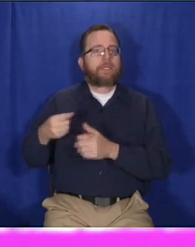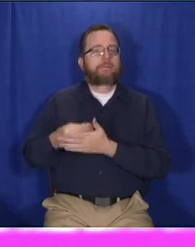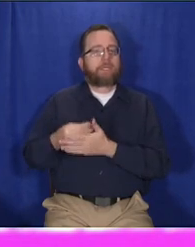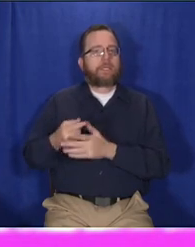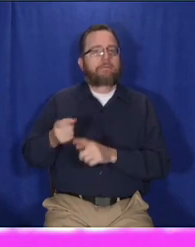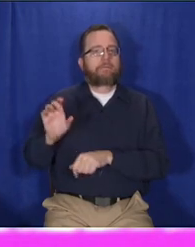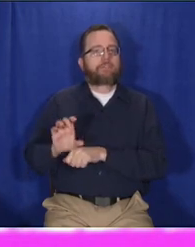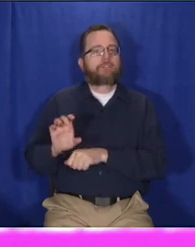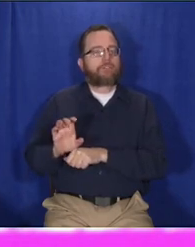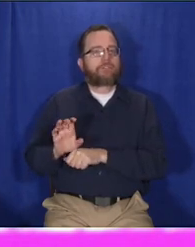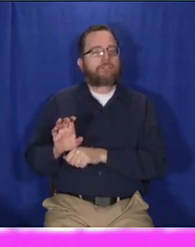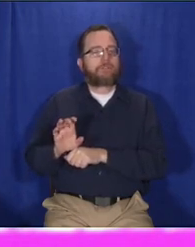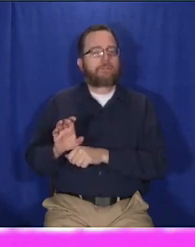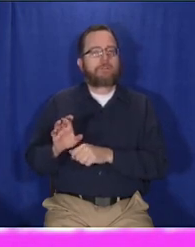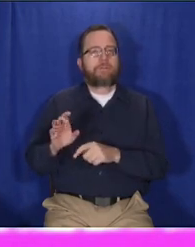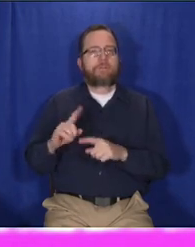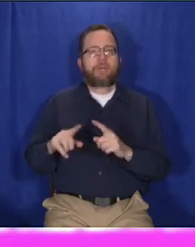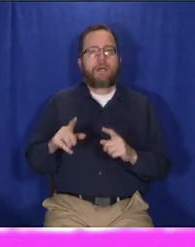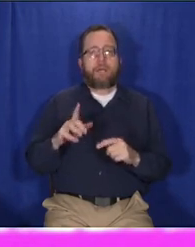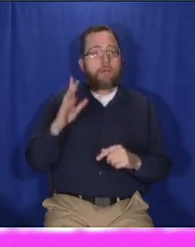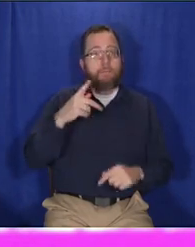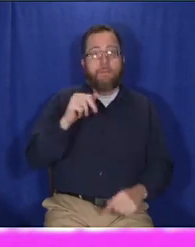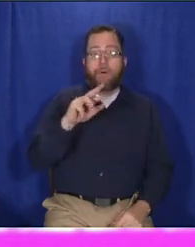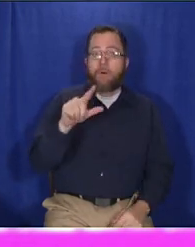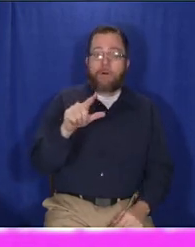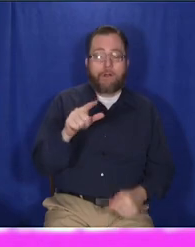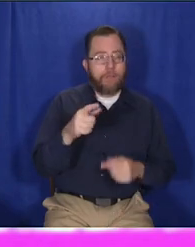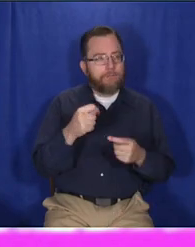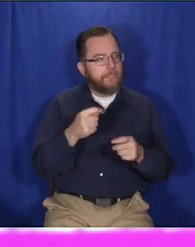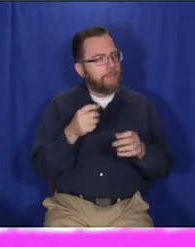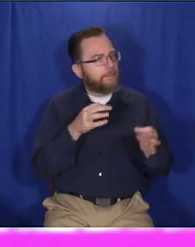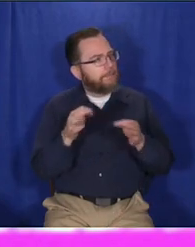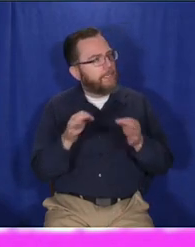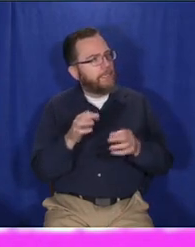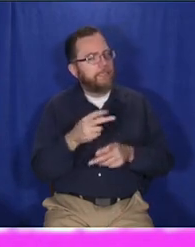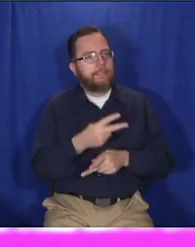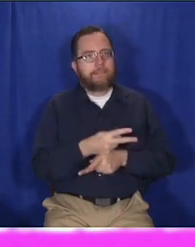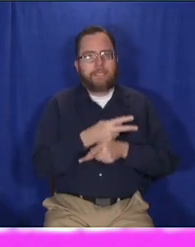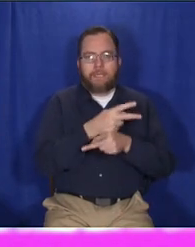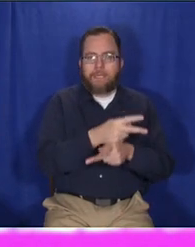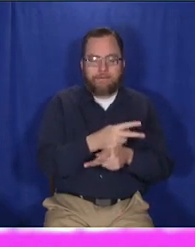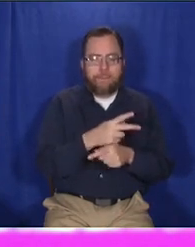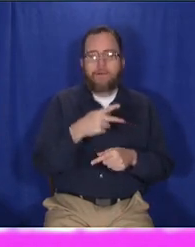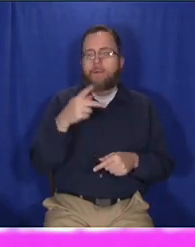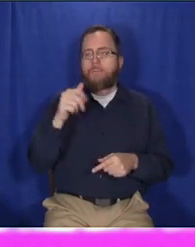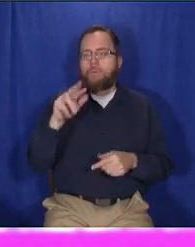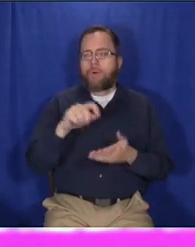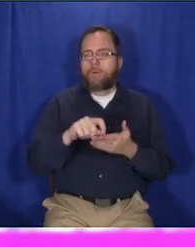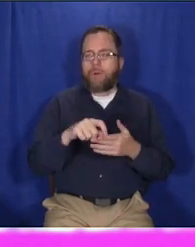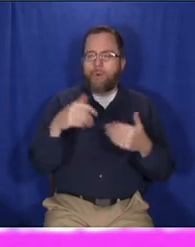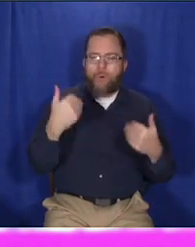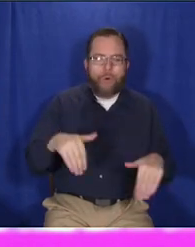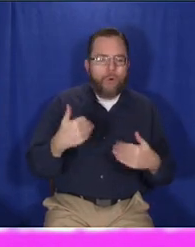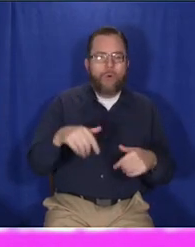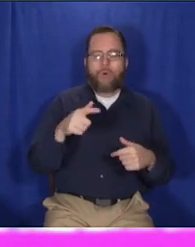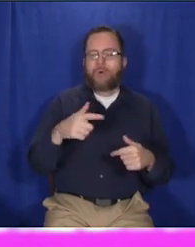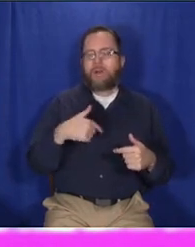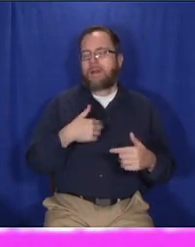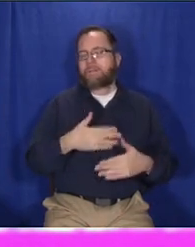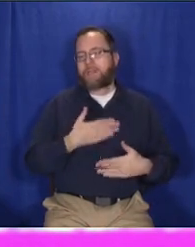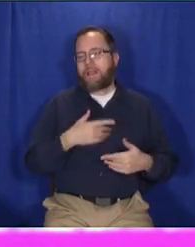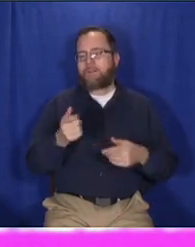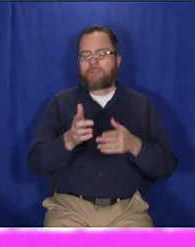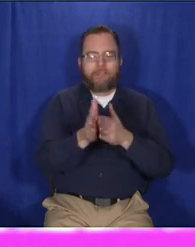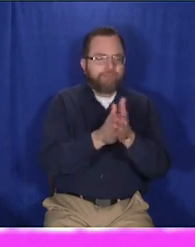what God was doing in their heart, their love for Paul, their zeal for the advancement of the gospel. And this should be a marker of